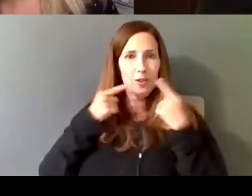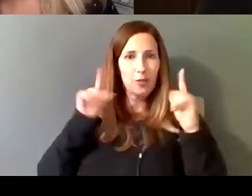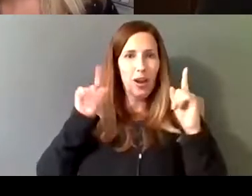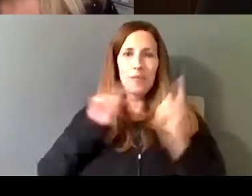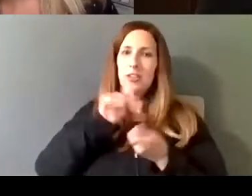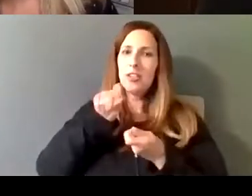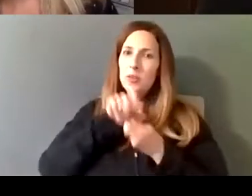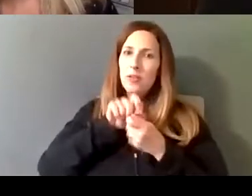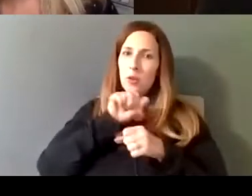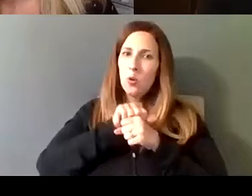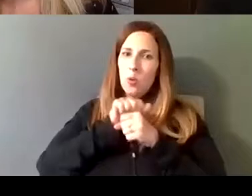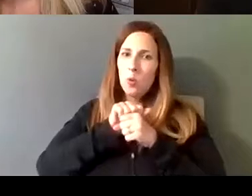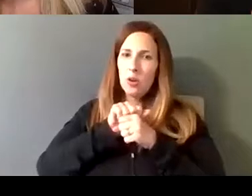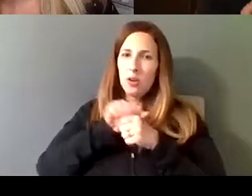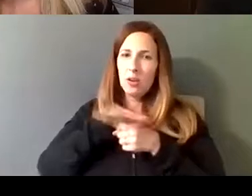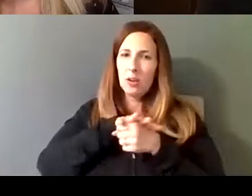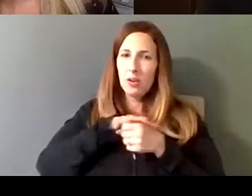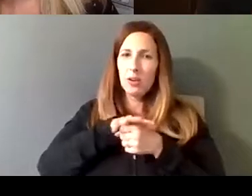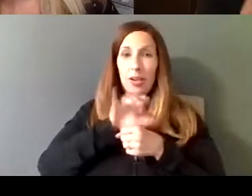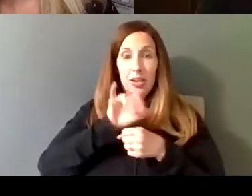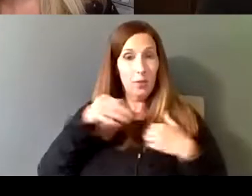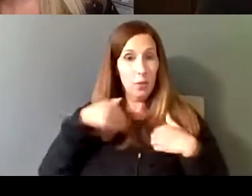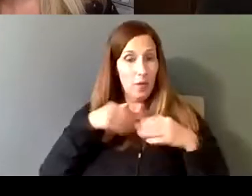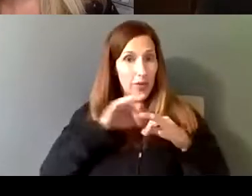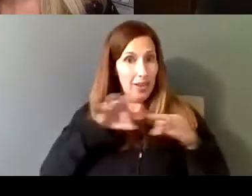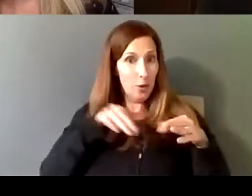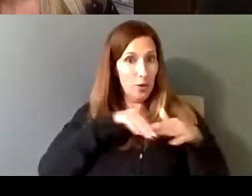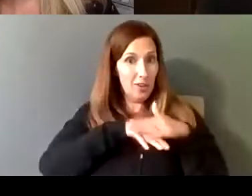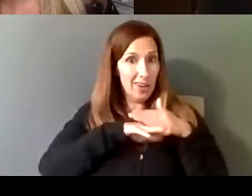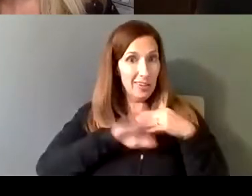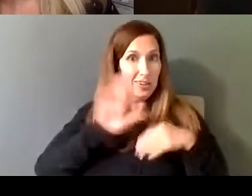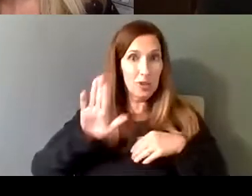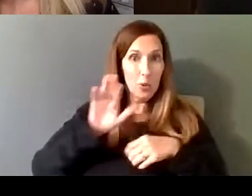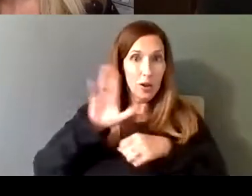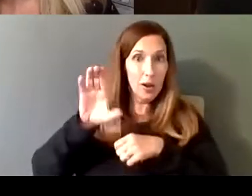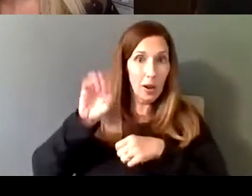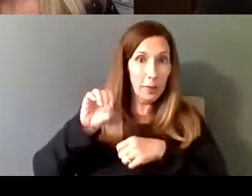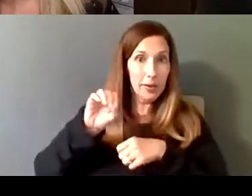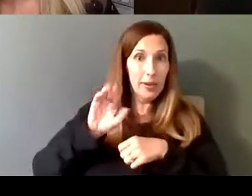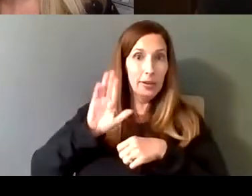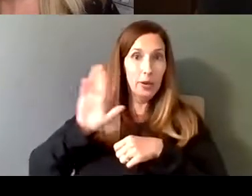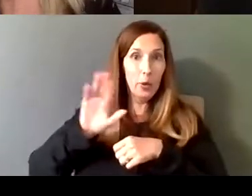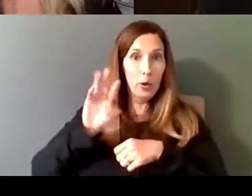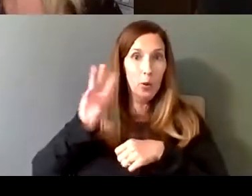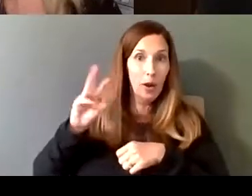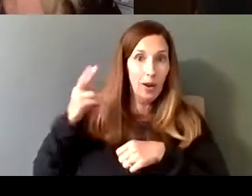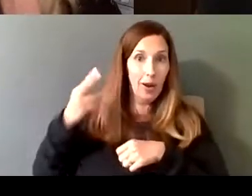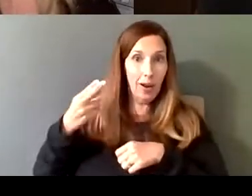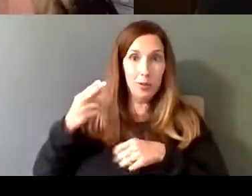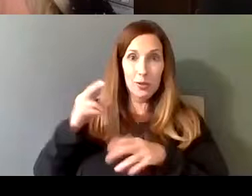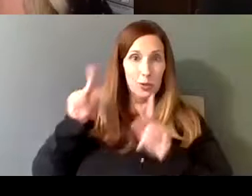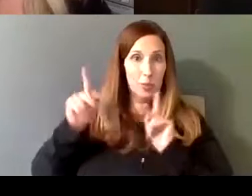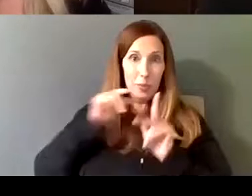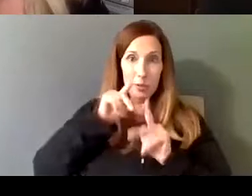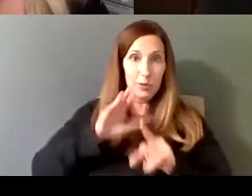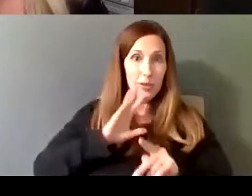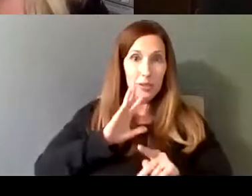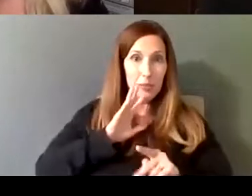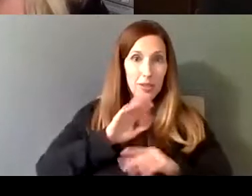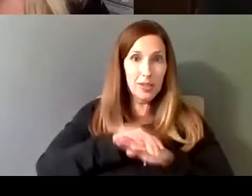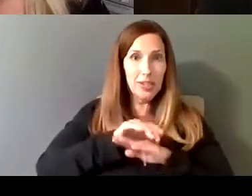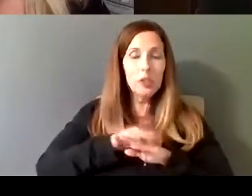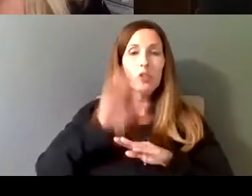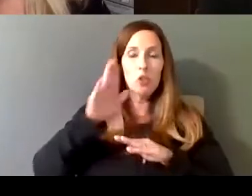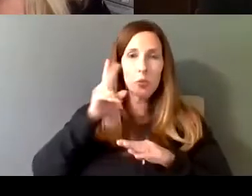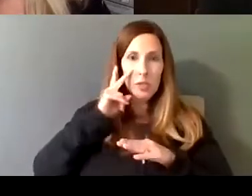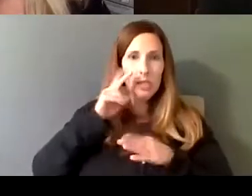language access in your company or in your warehouse where a lot of people, don't speak English, then there will be less turnover